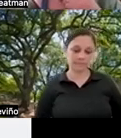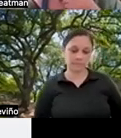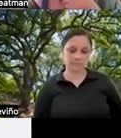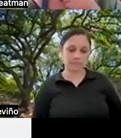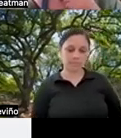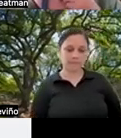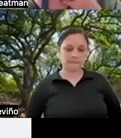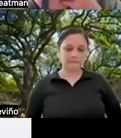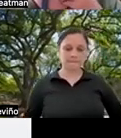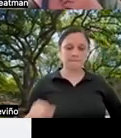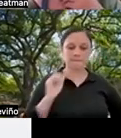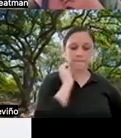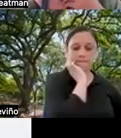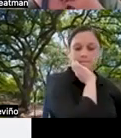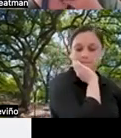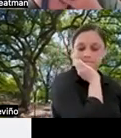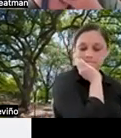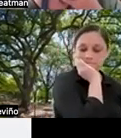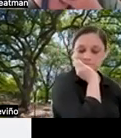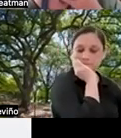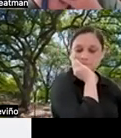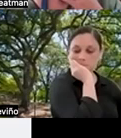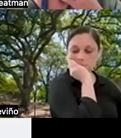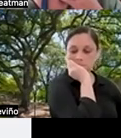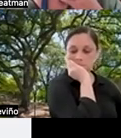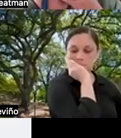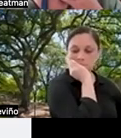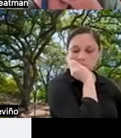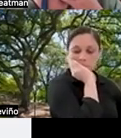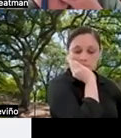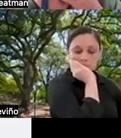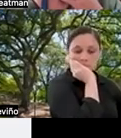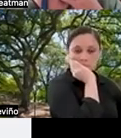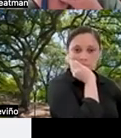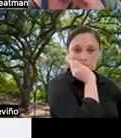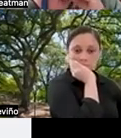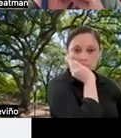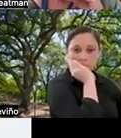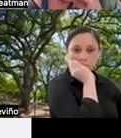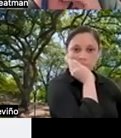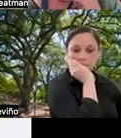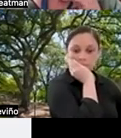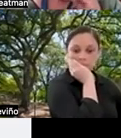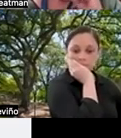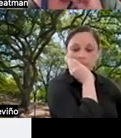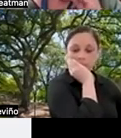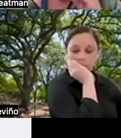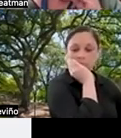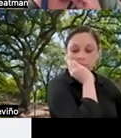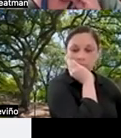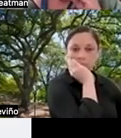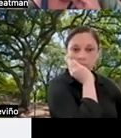to confirm that we're doing the best we can with what we've got, and then addressing together what else we